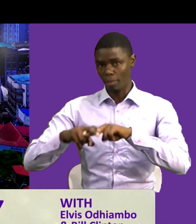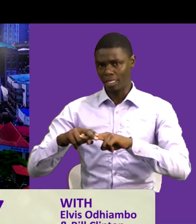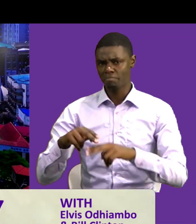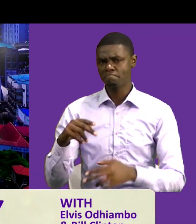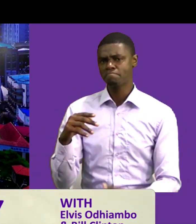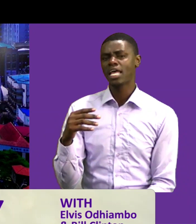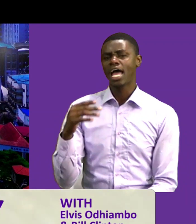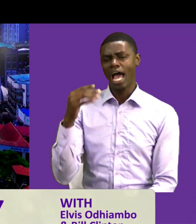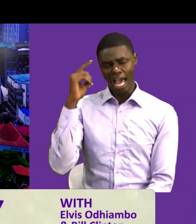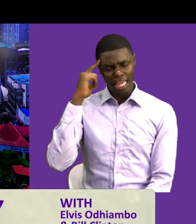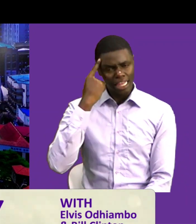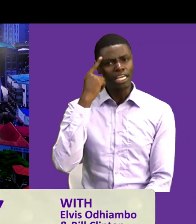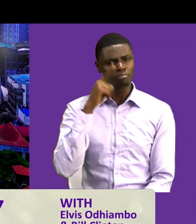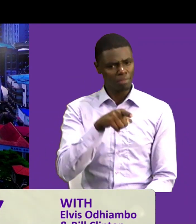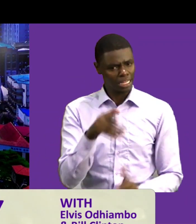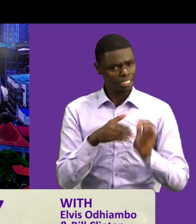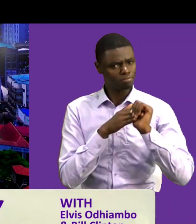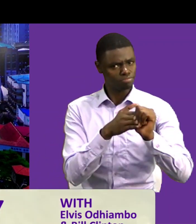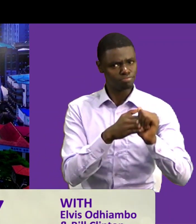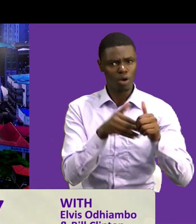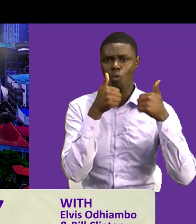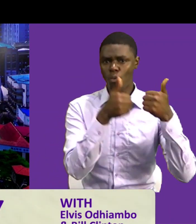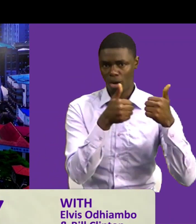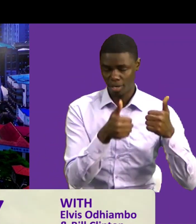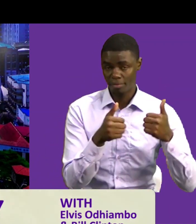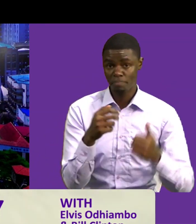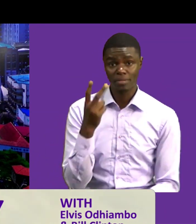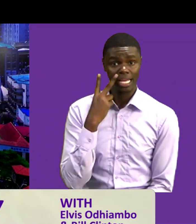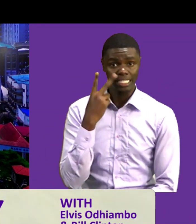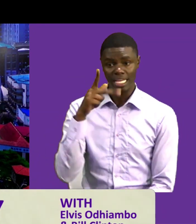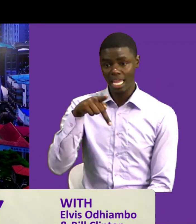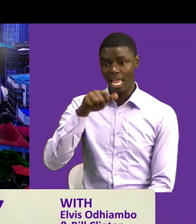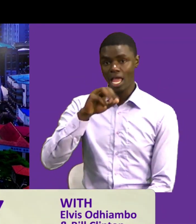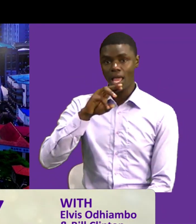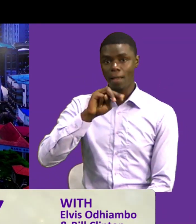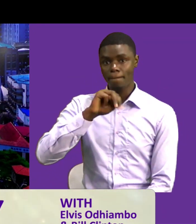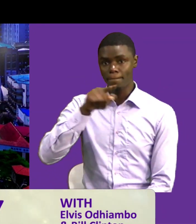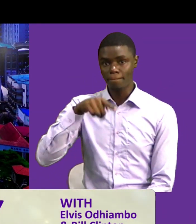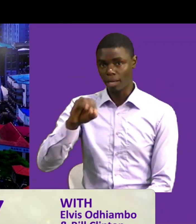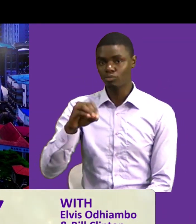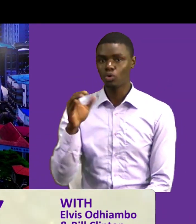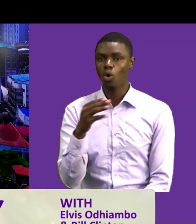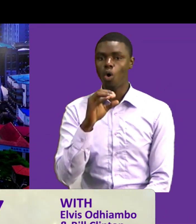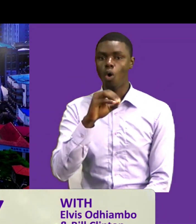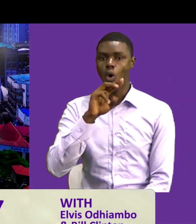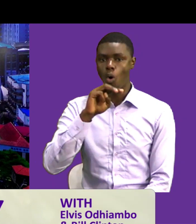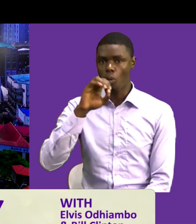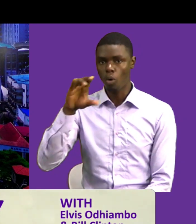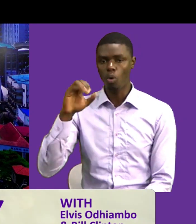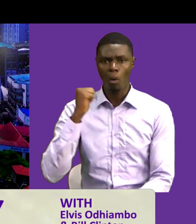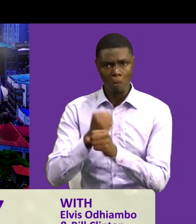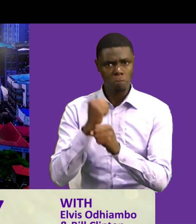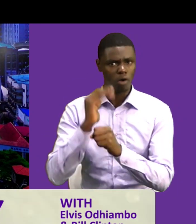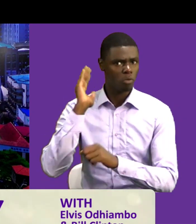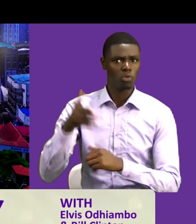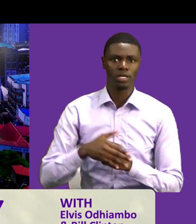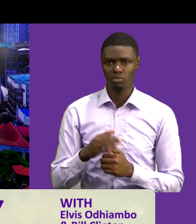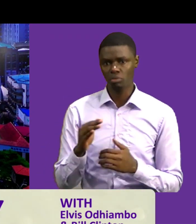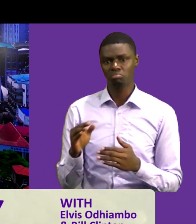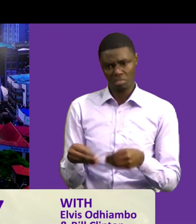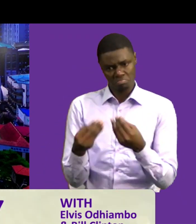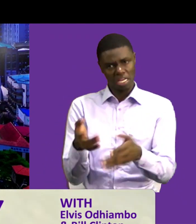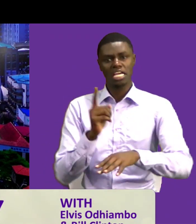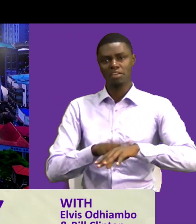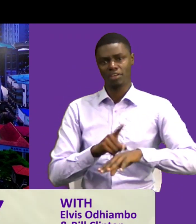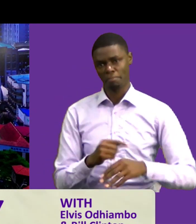he's heading in the right direction. So I see Pamzo Omolo, he will perform. Let's give him